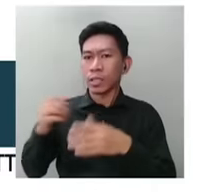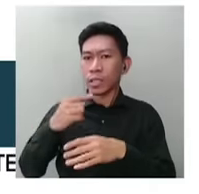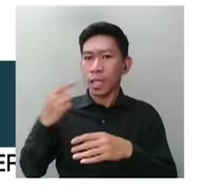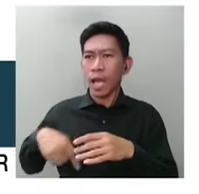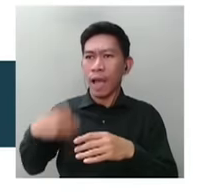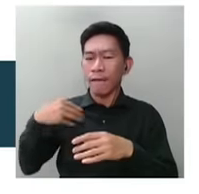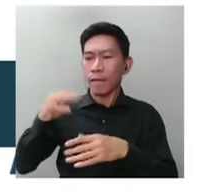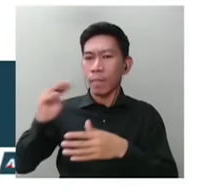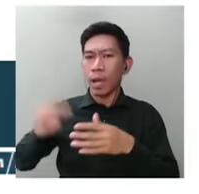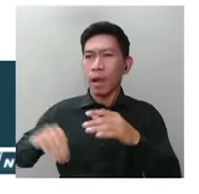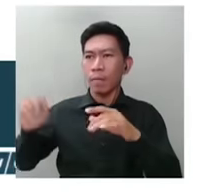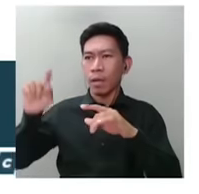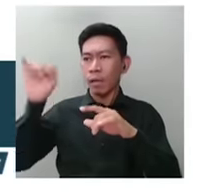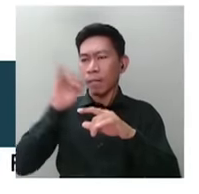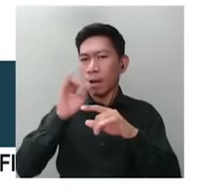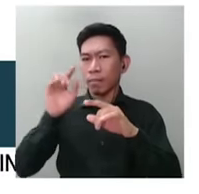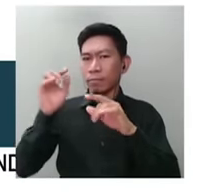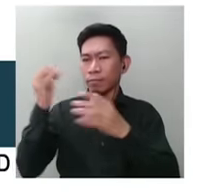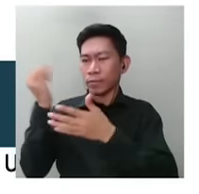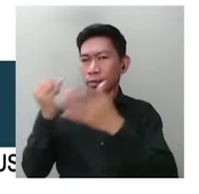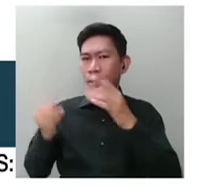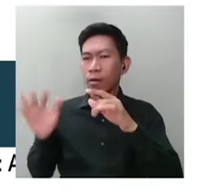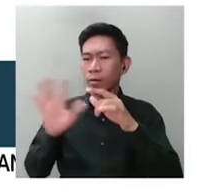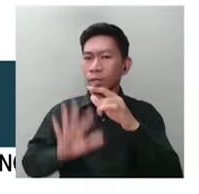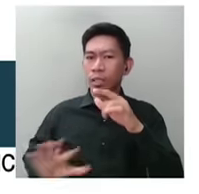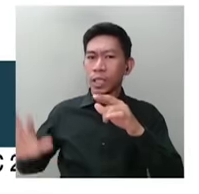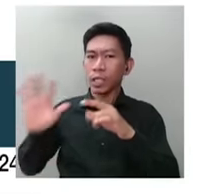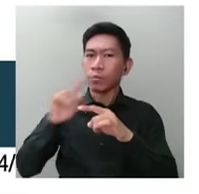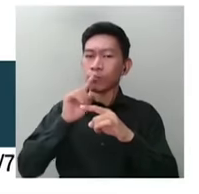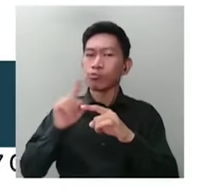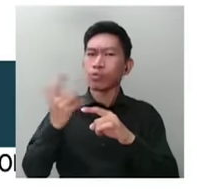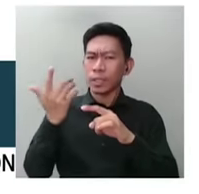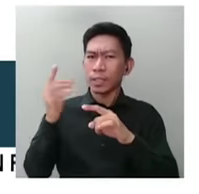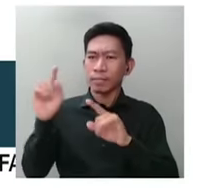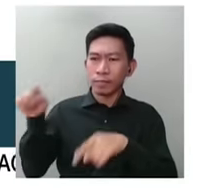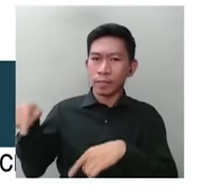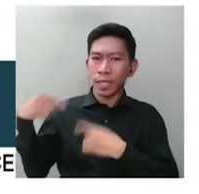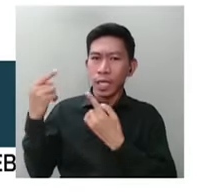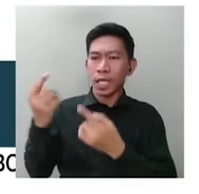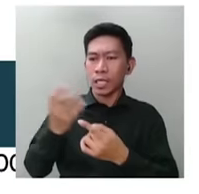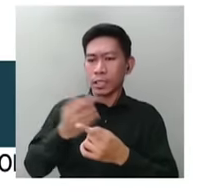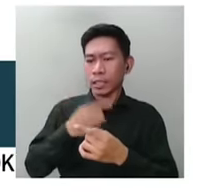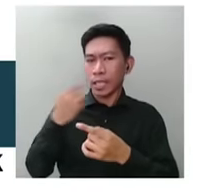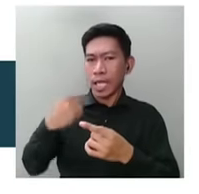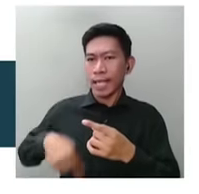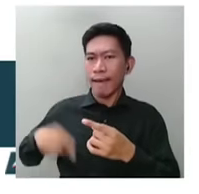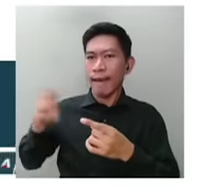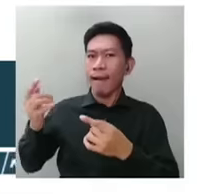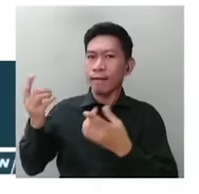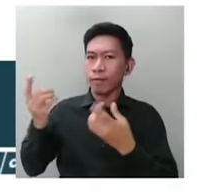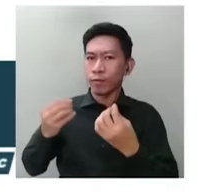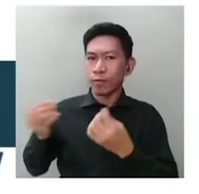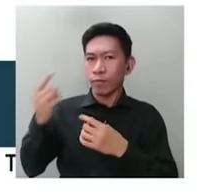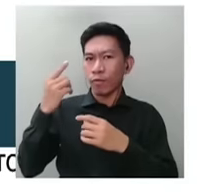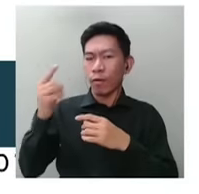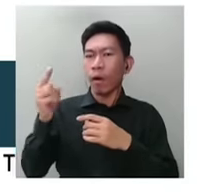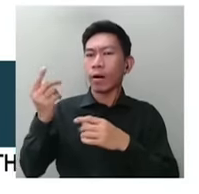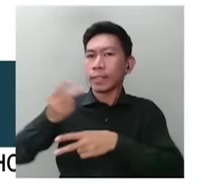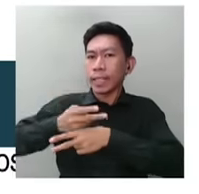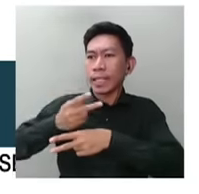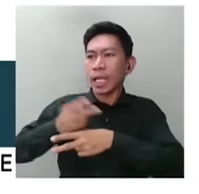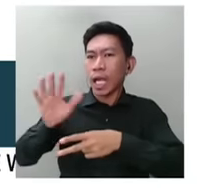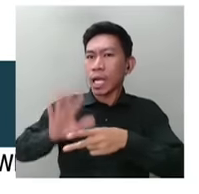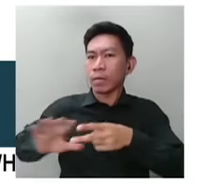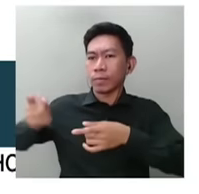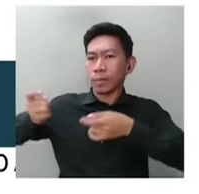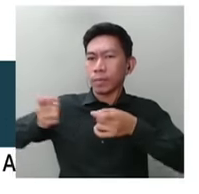a routine practice in China's exercise of sovereignty in accordance with the law. And he ends the statement